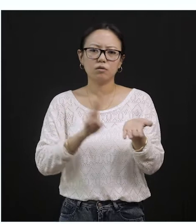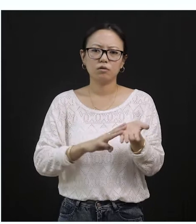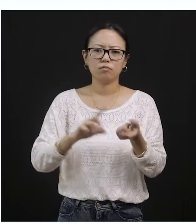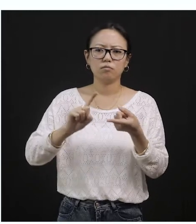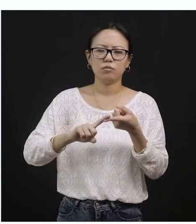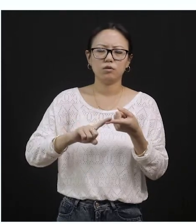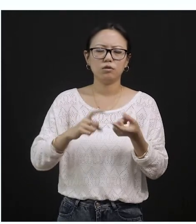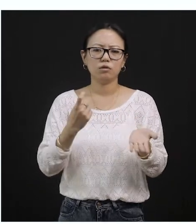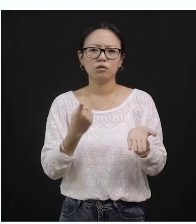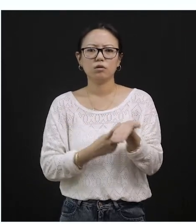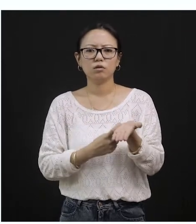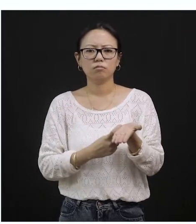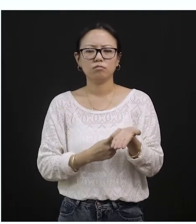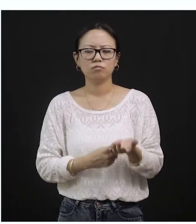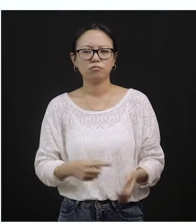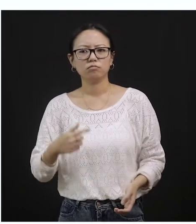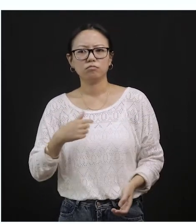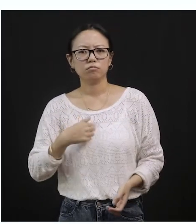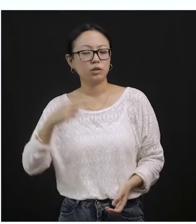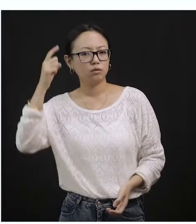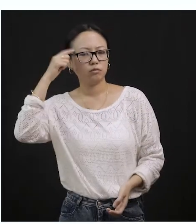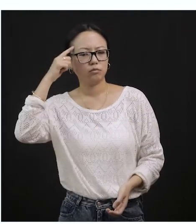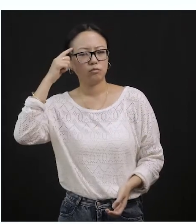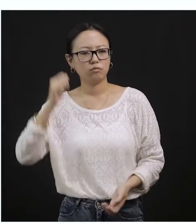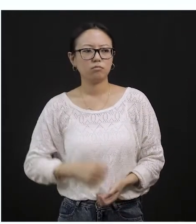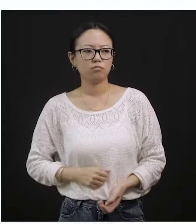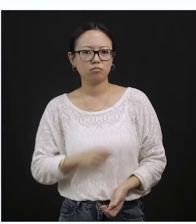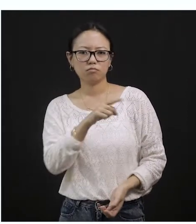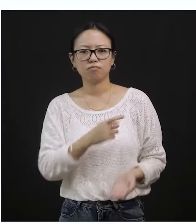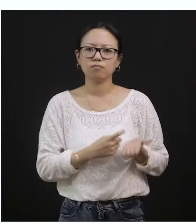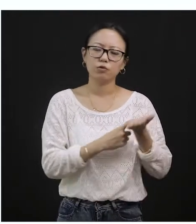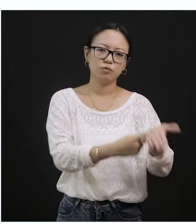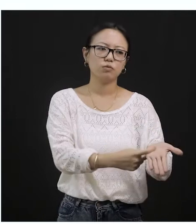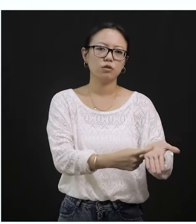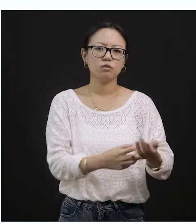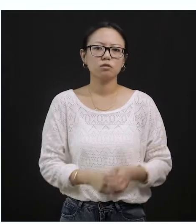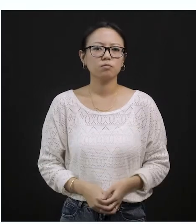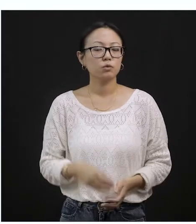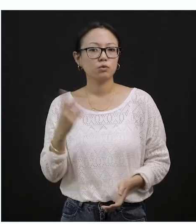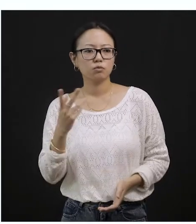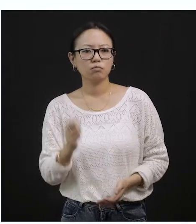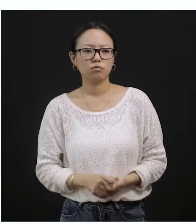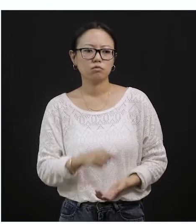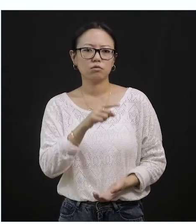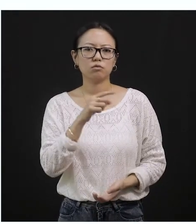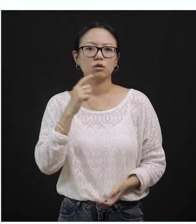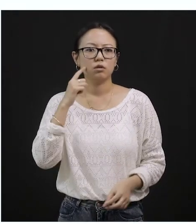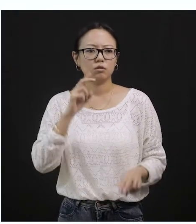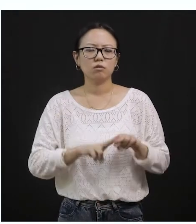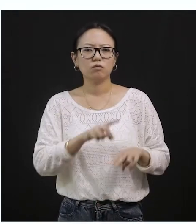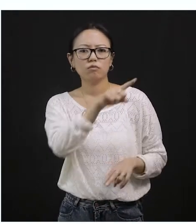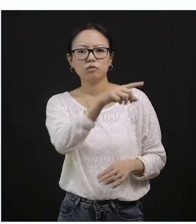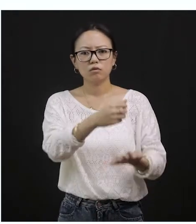me. I really give respect to farmers. Why? Because without them, we will all go hungry. Can you imagine your life without farmer? I